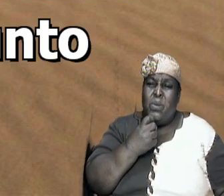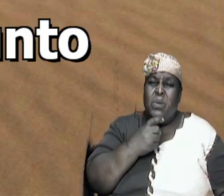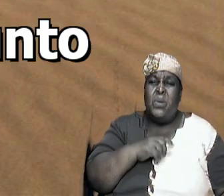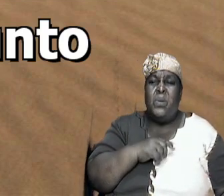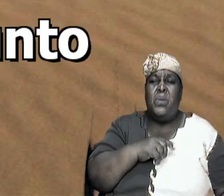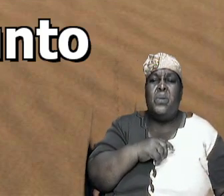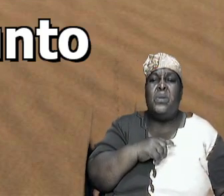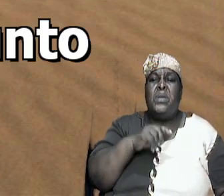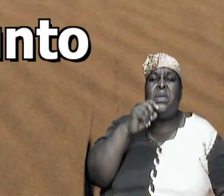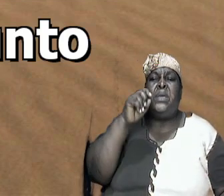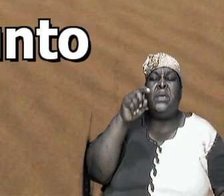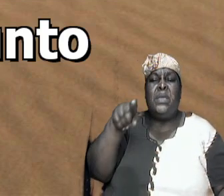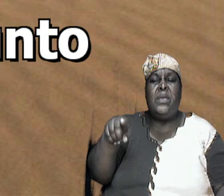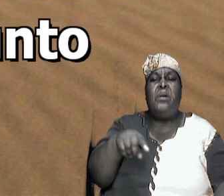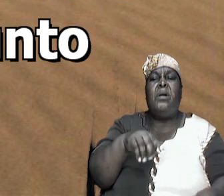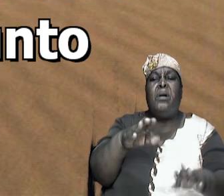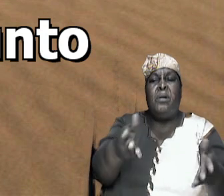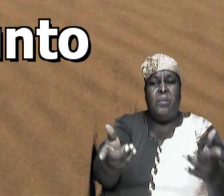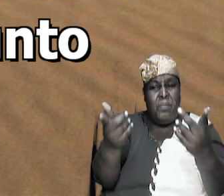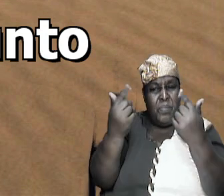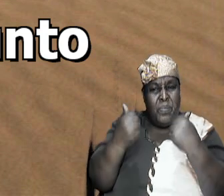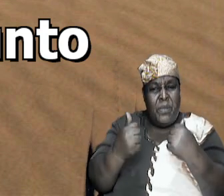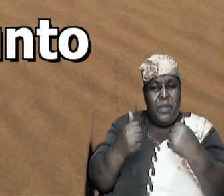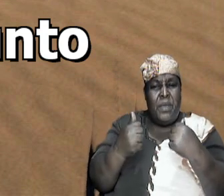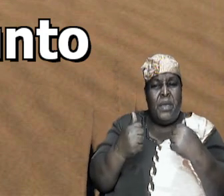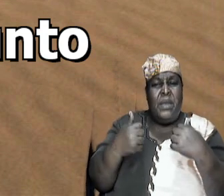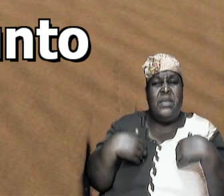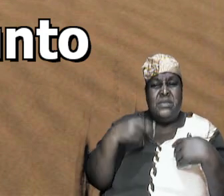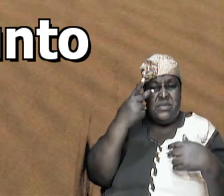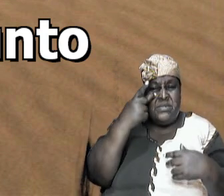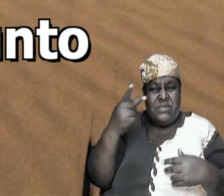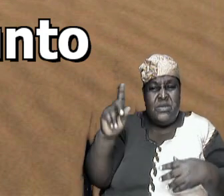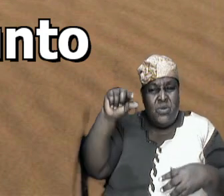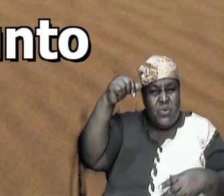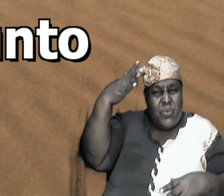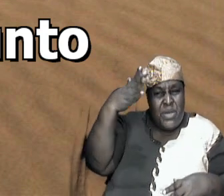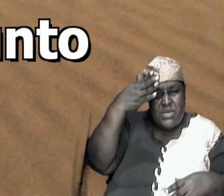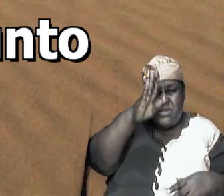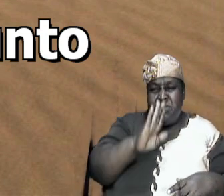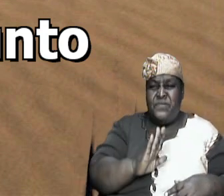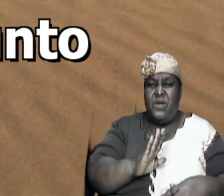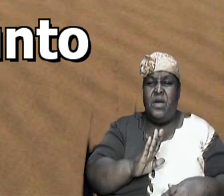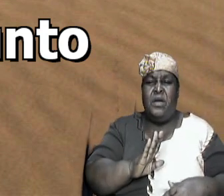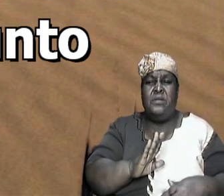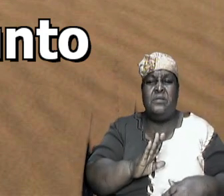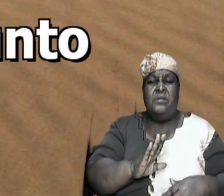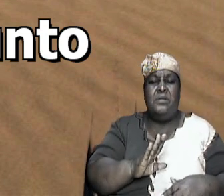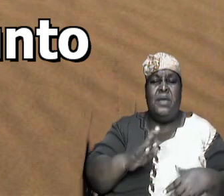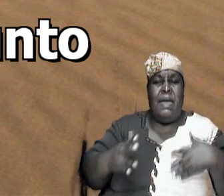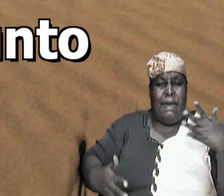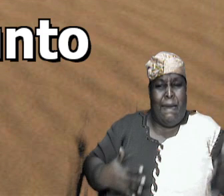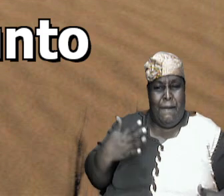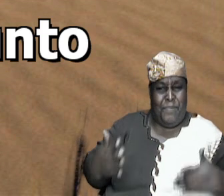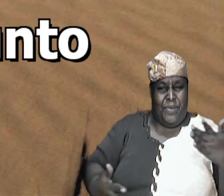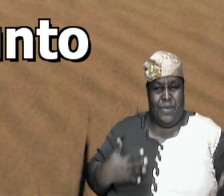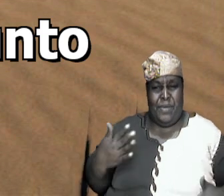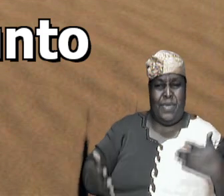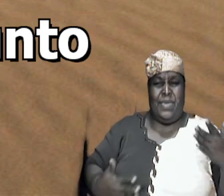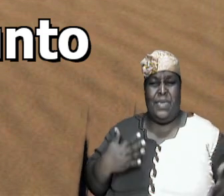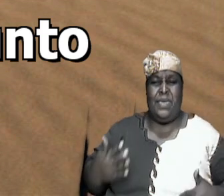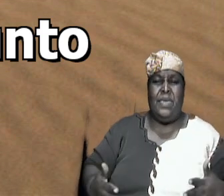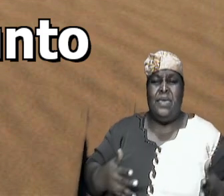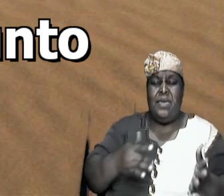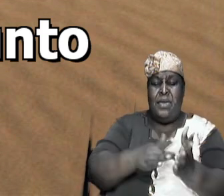who, when he came and had seen the grace of God, so the Bible said that he